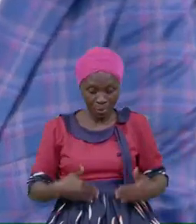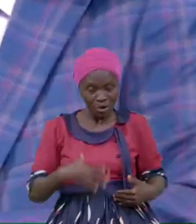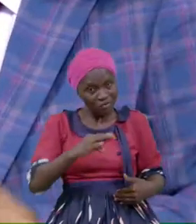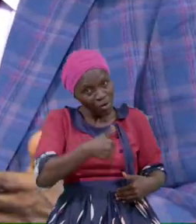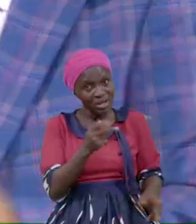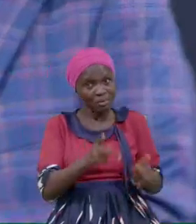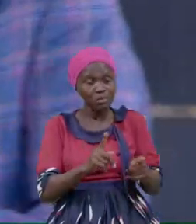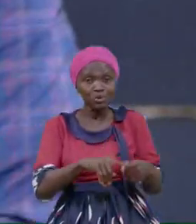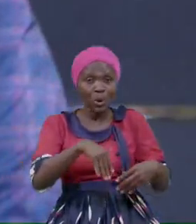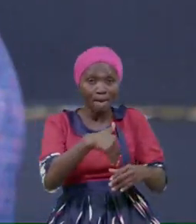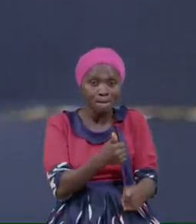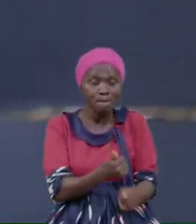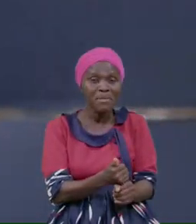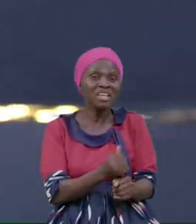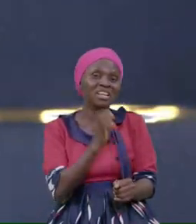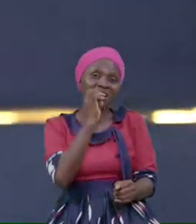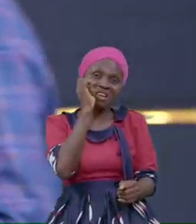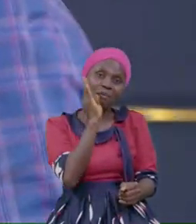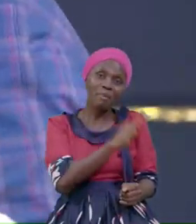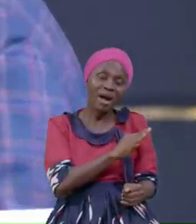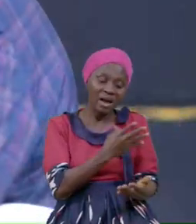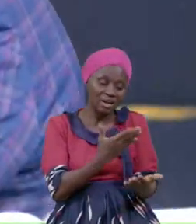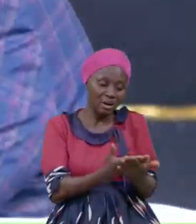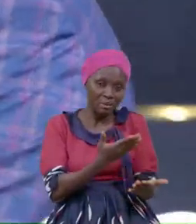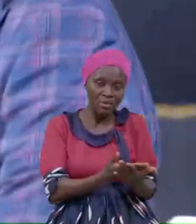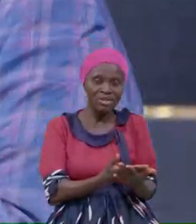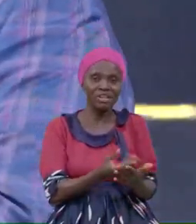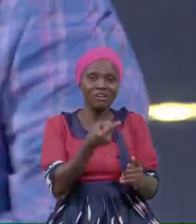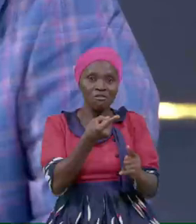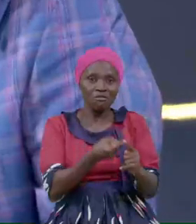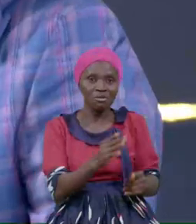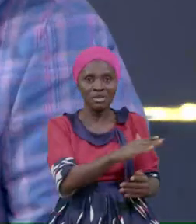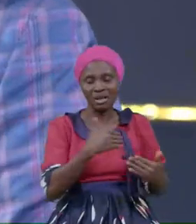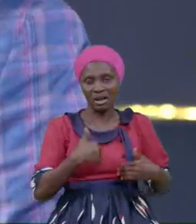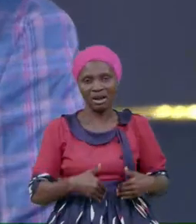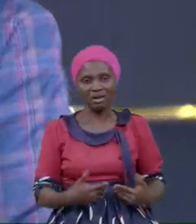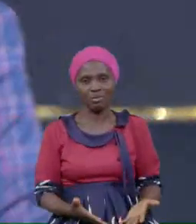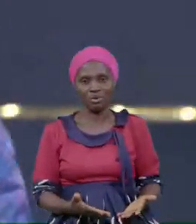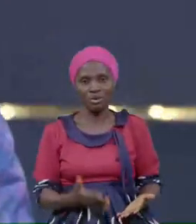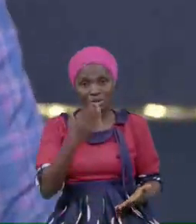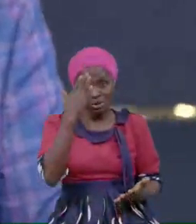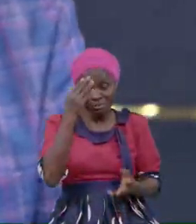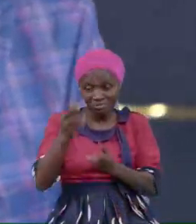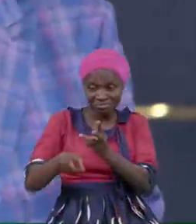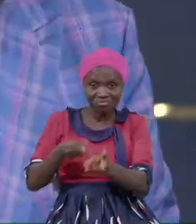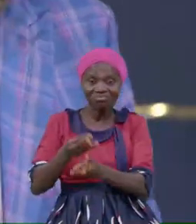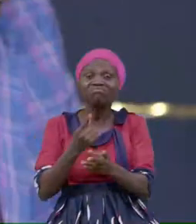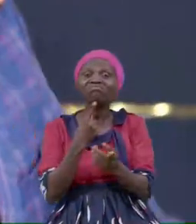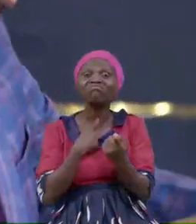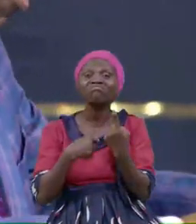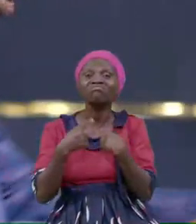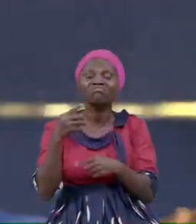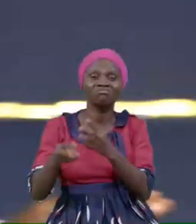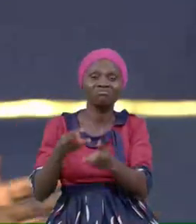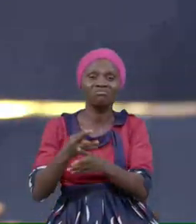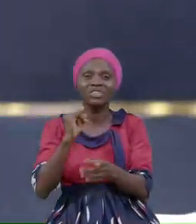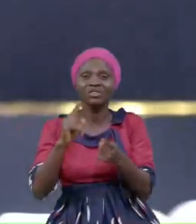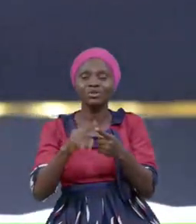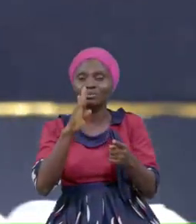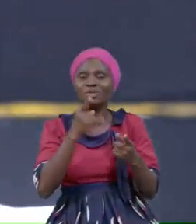world, you know, sometimes it is, you know, to belong. He is drinking, she is drinking, and all